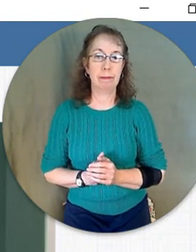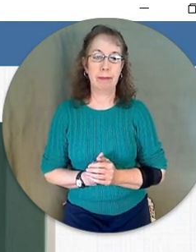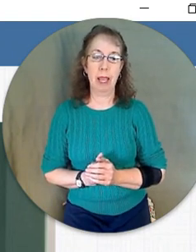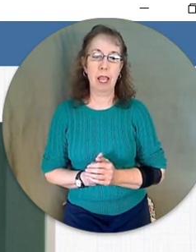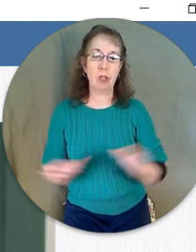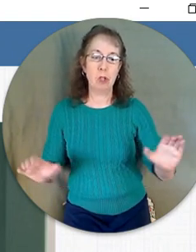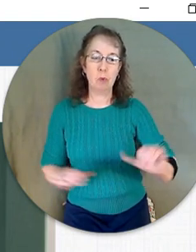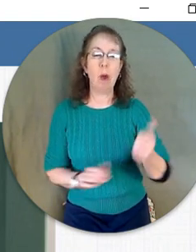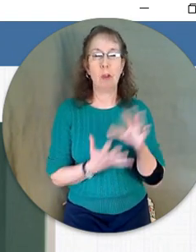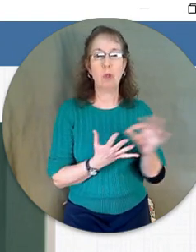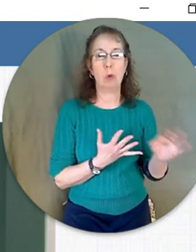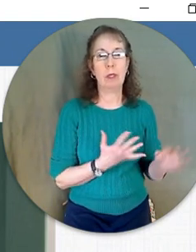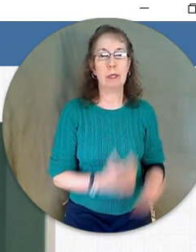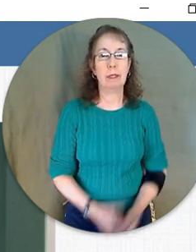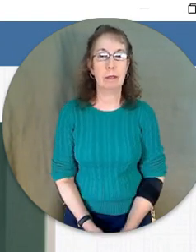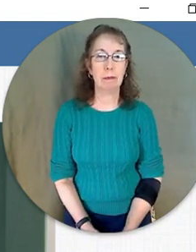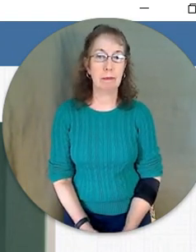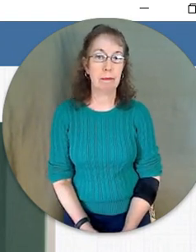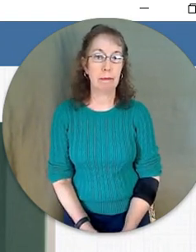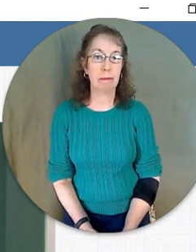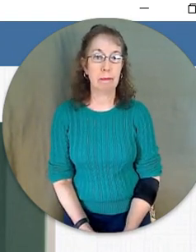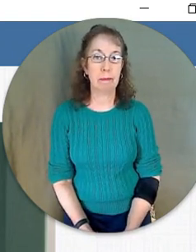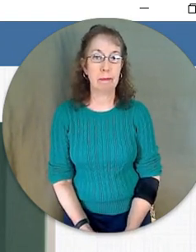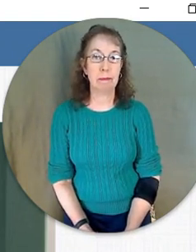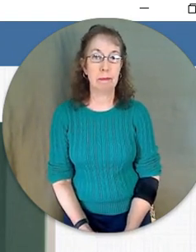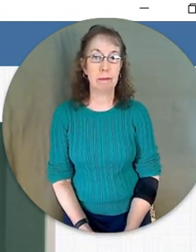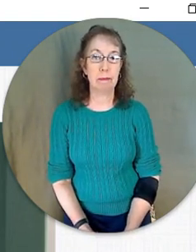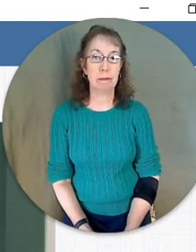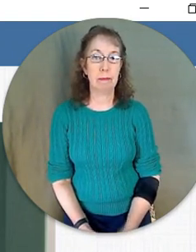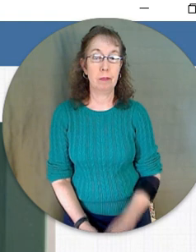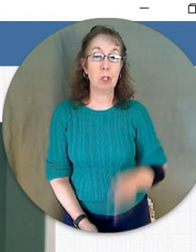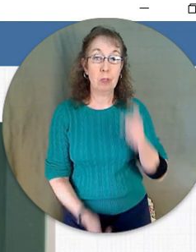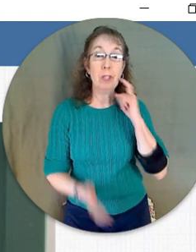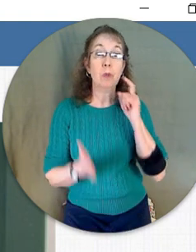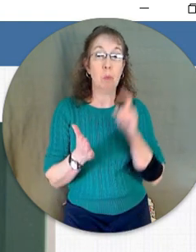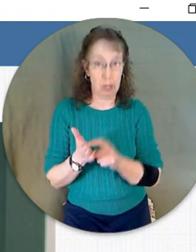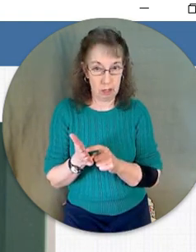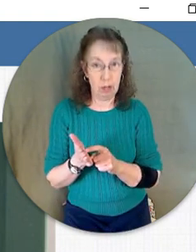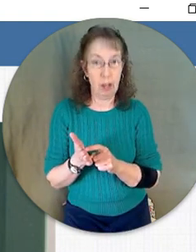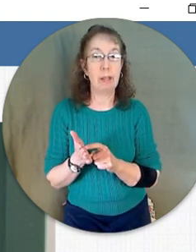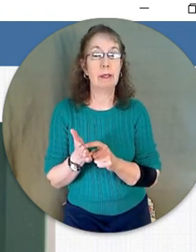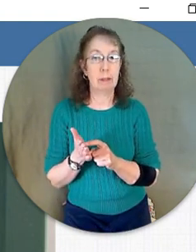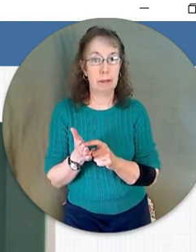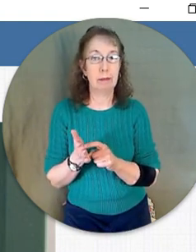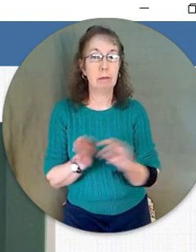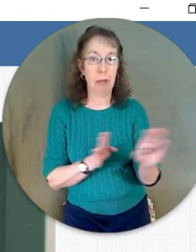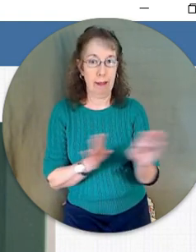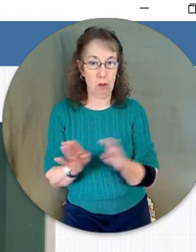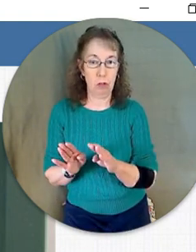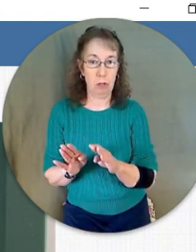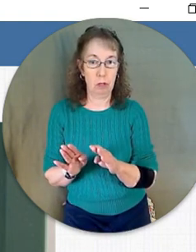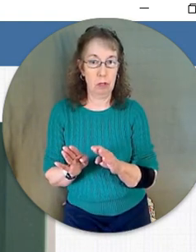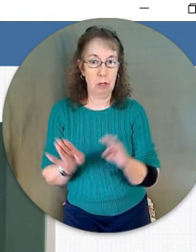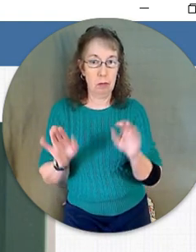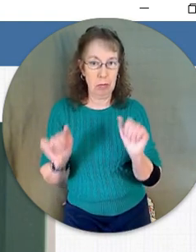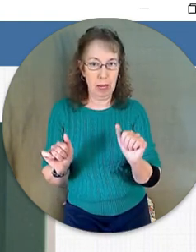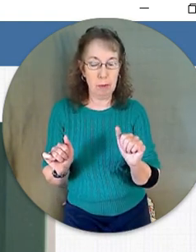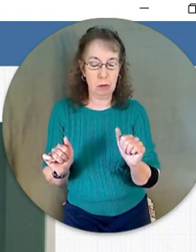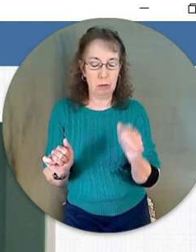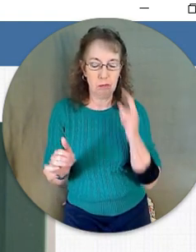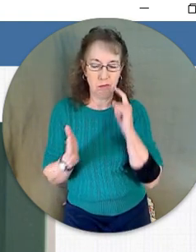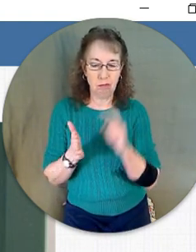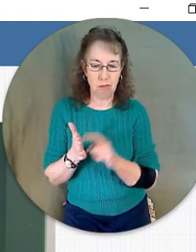choices. So, it's recognizing this and, being able to recognize